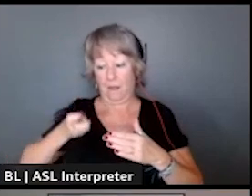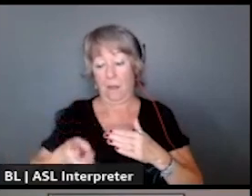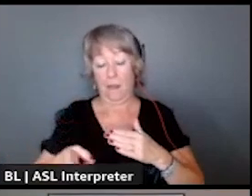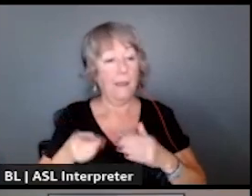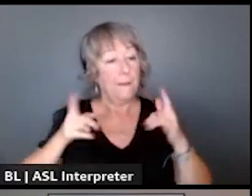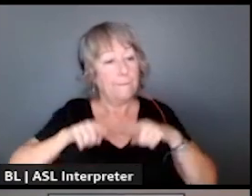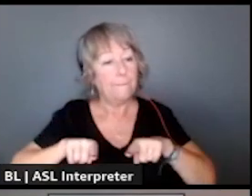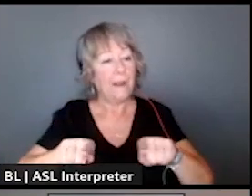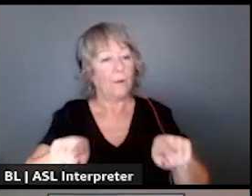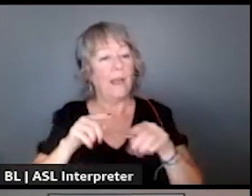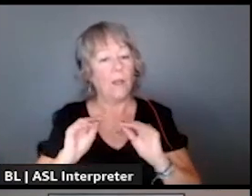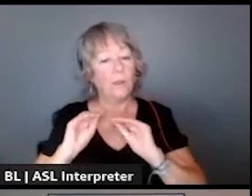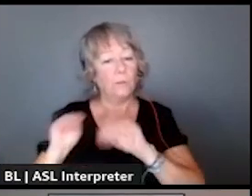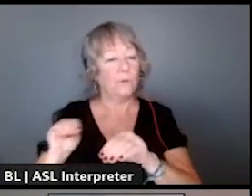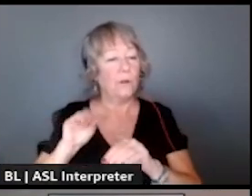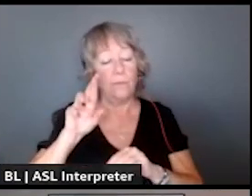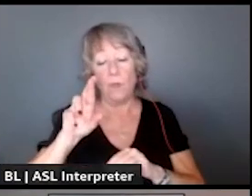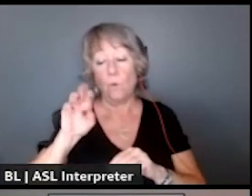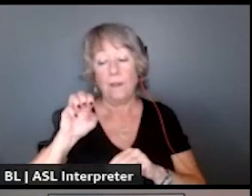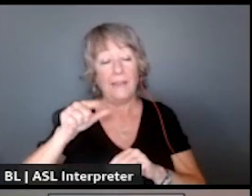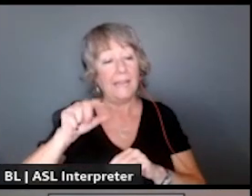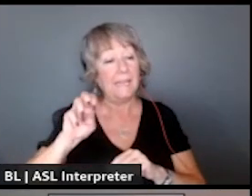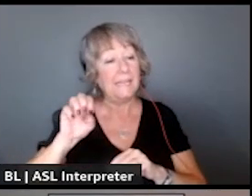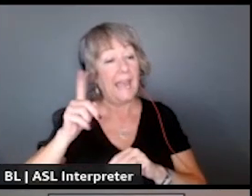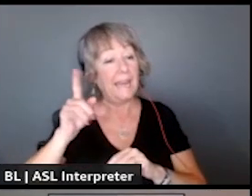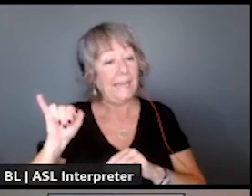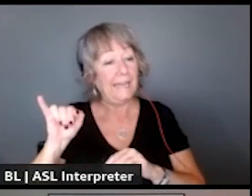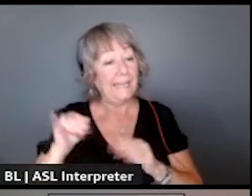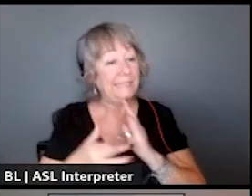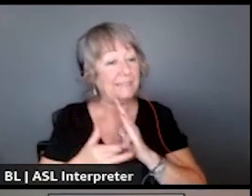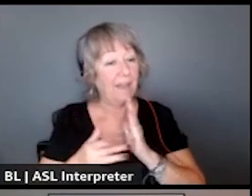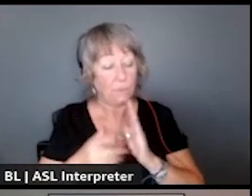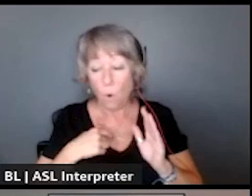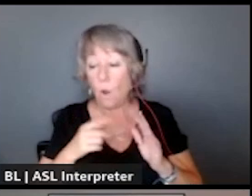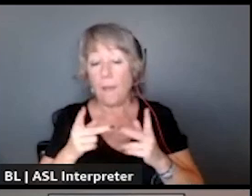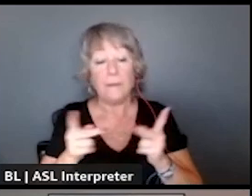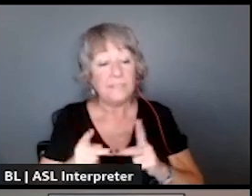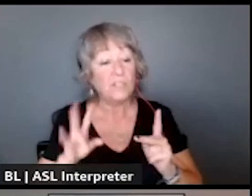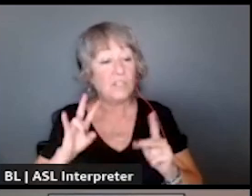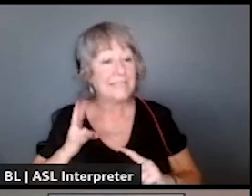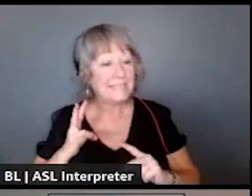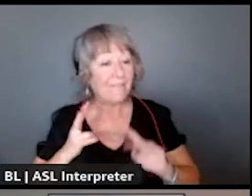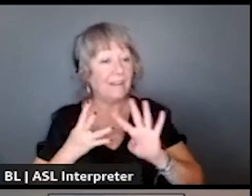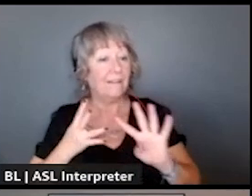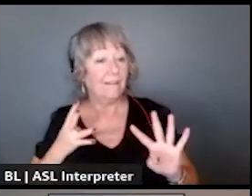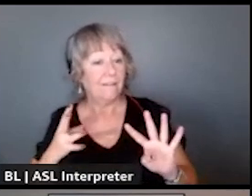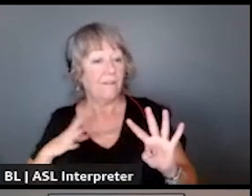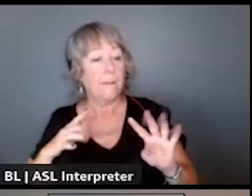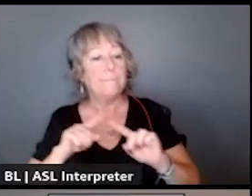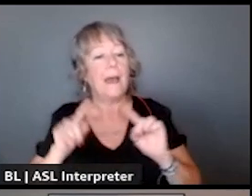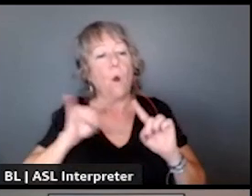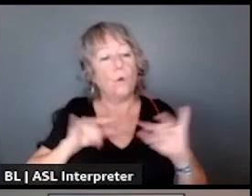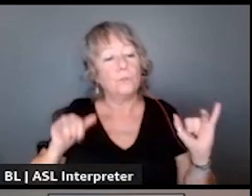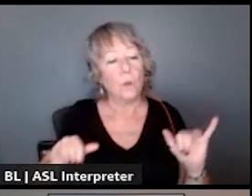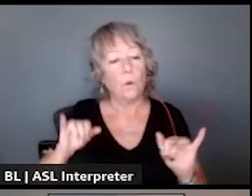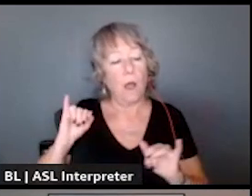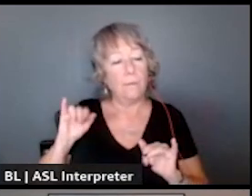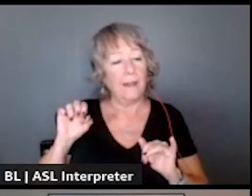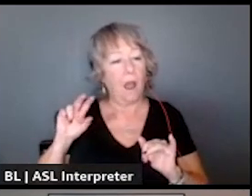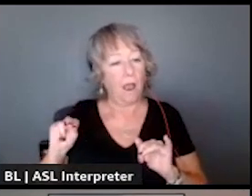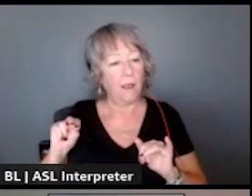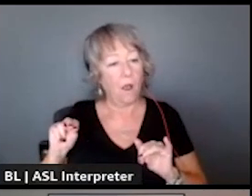to AWS and get access to something that was still like relatively like a new paradigm in computing